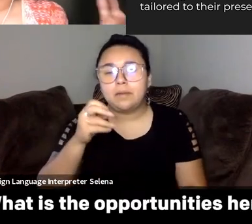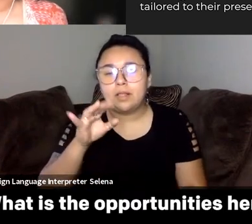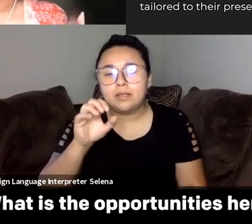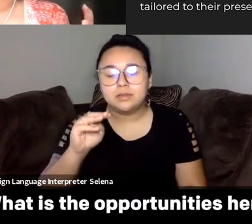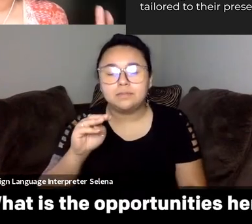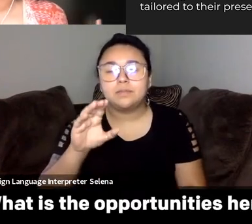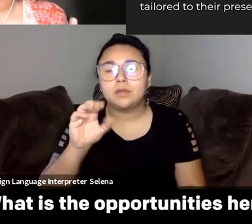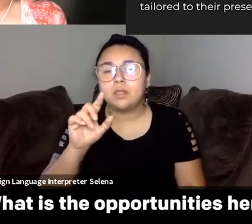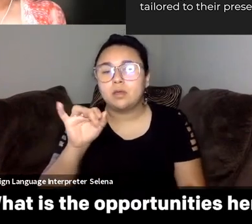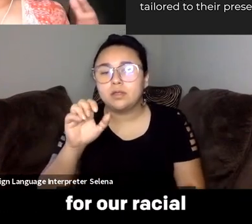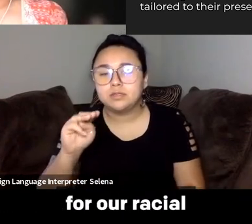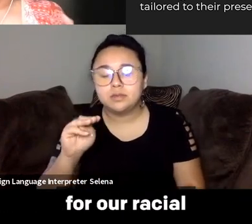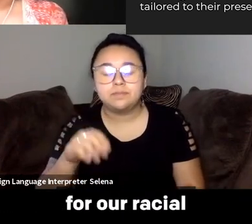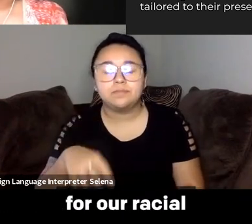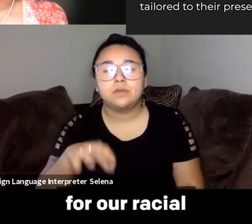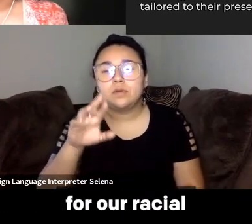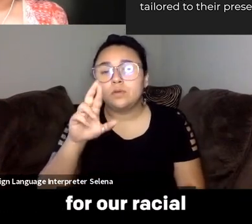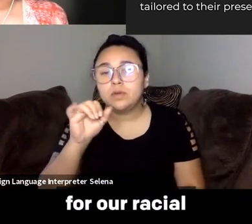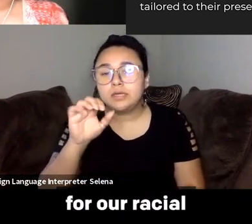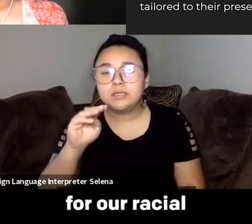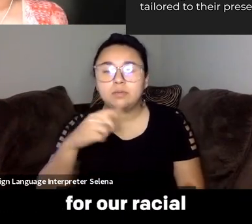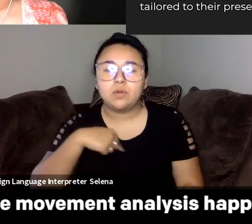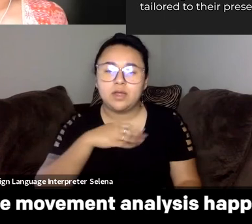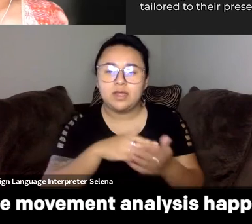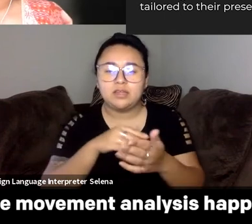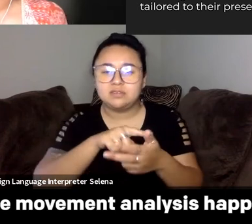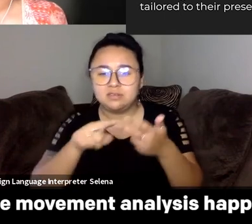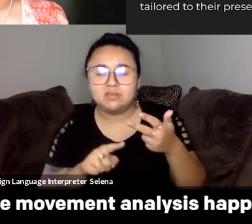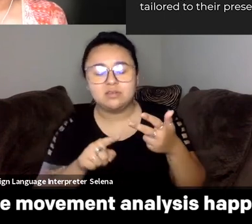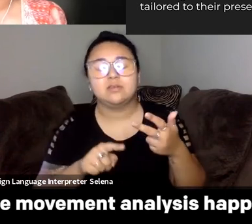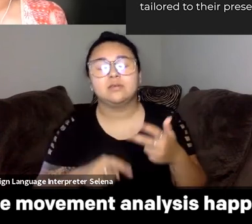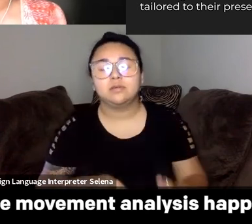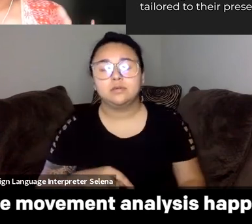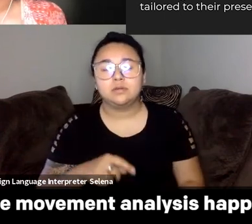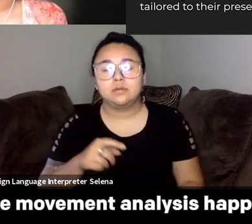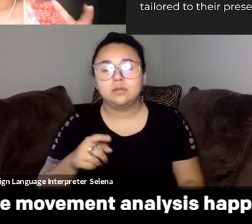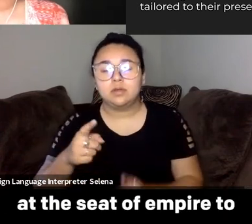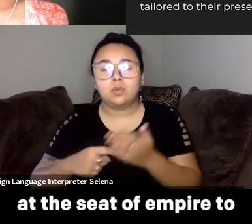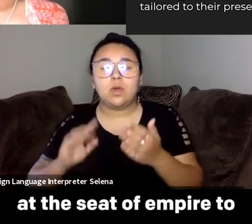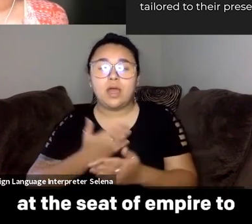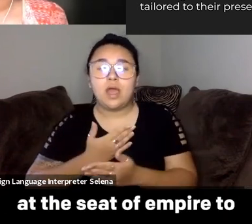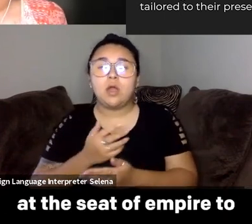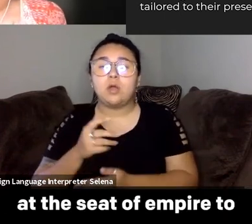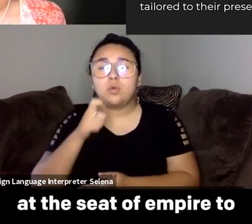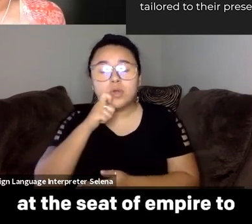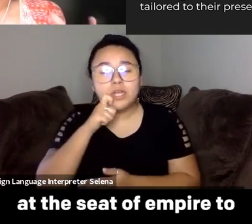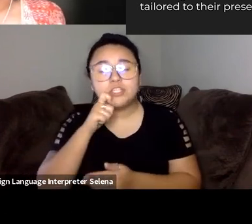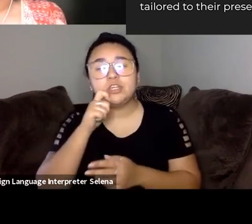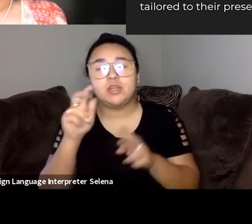the opportunities here for our racial justice movement analysis happening at the seat